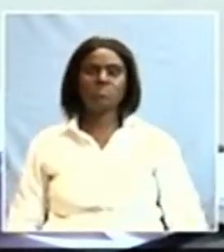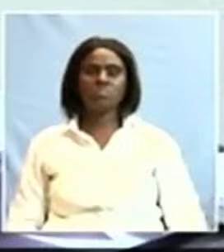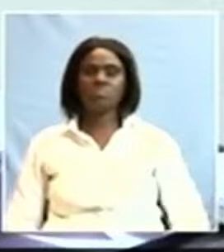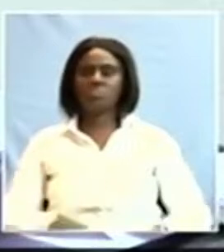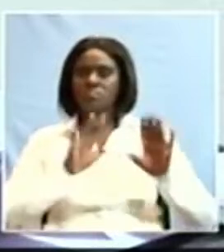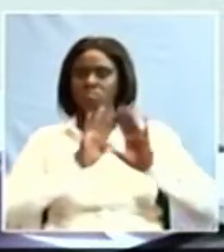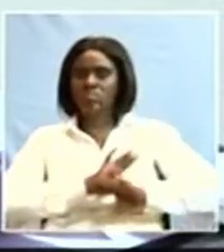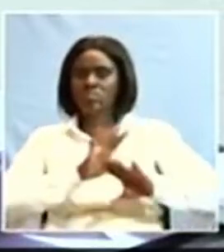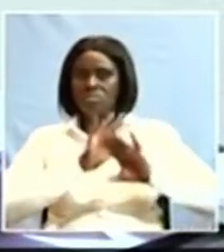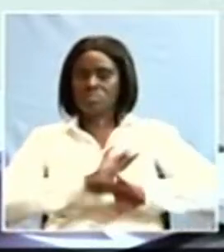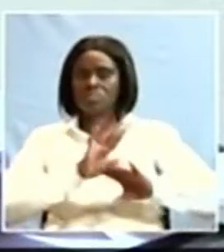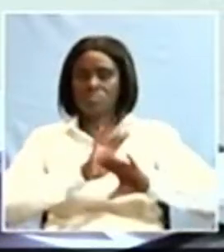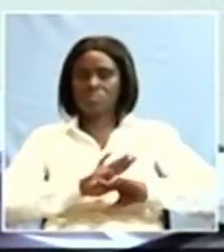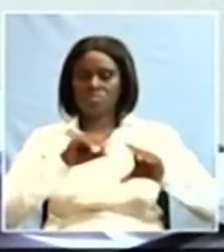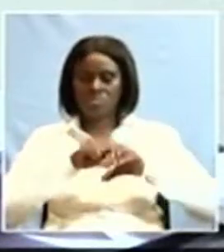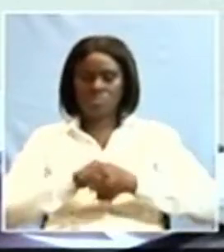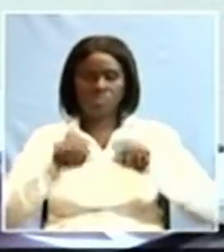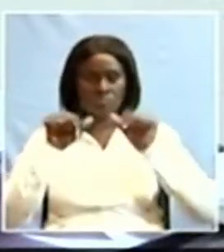Order. Internal auditor.